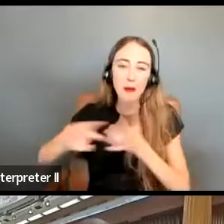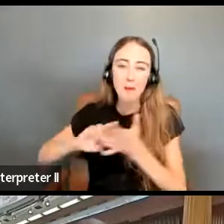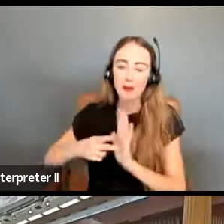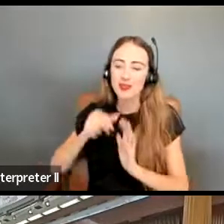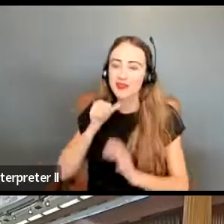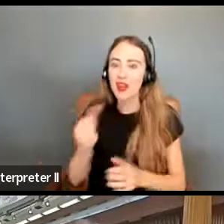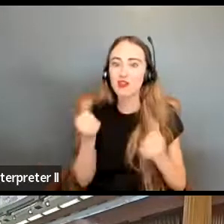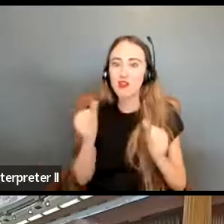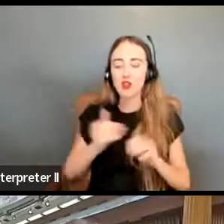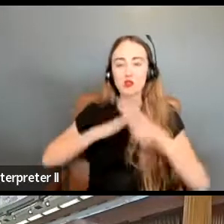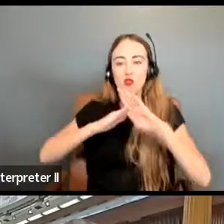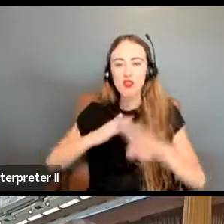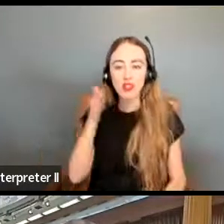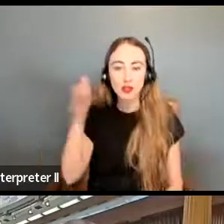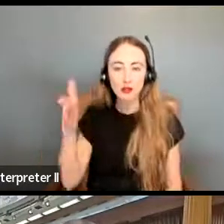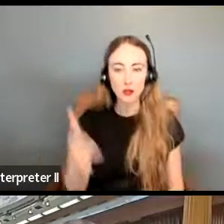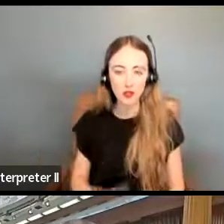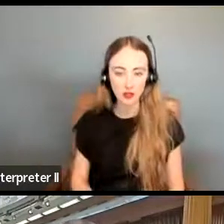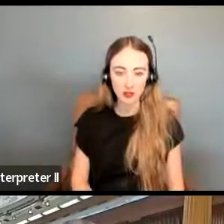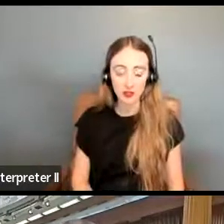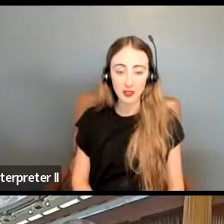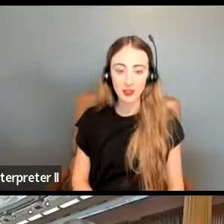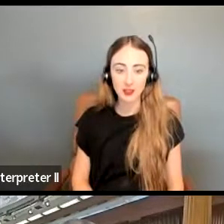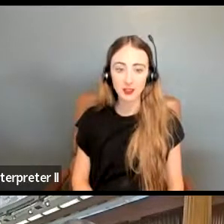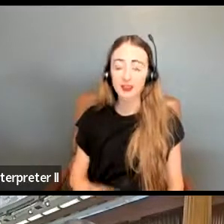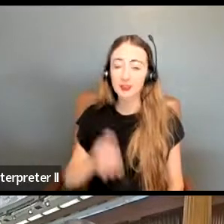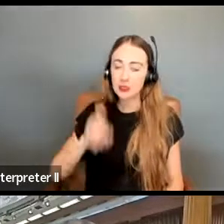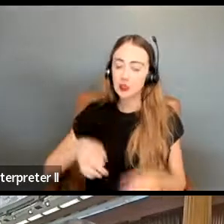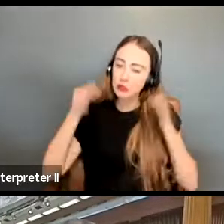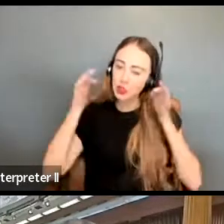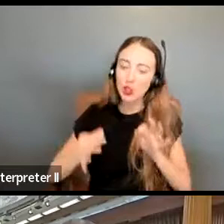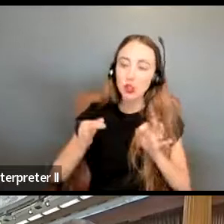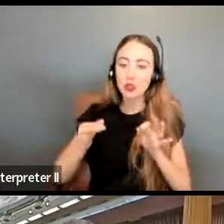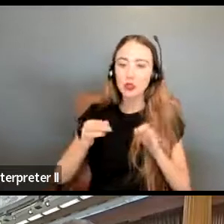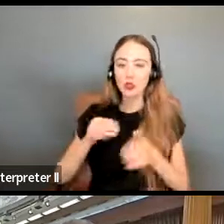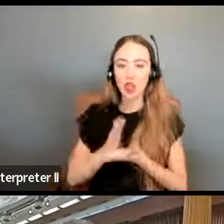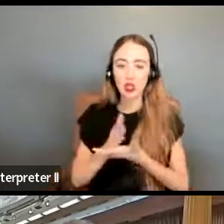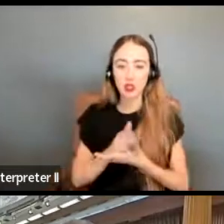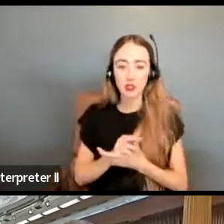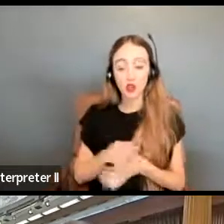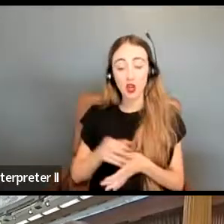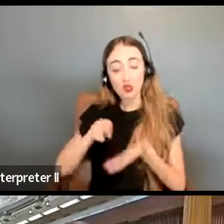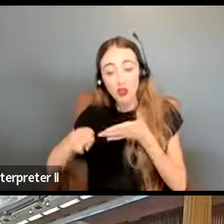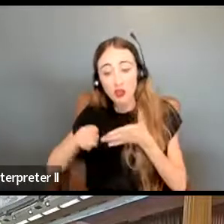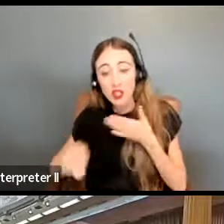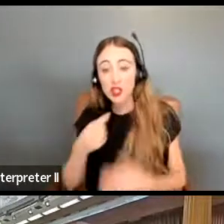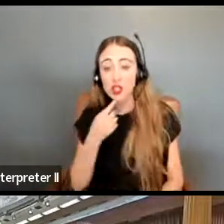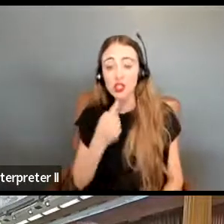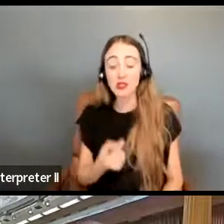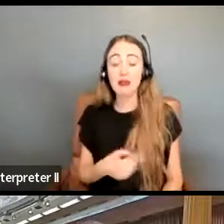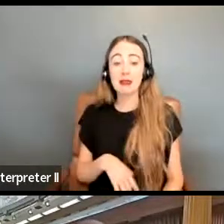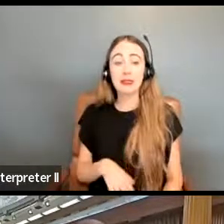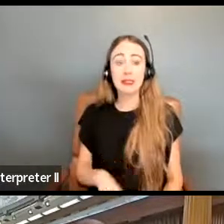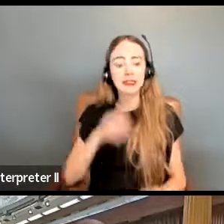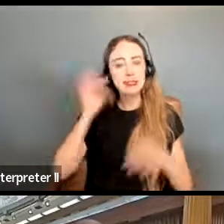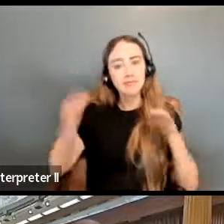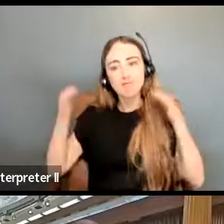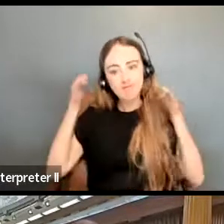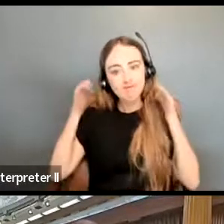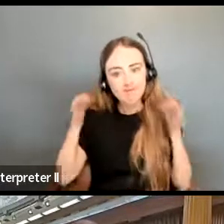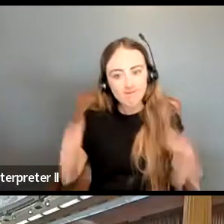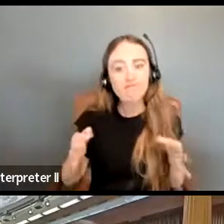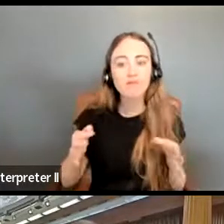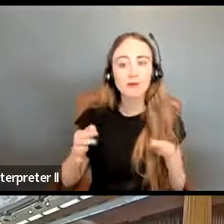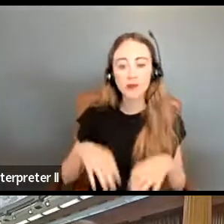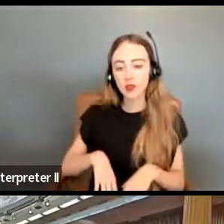deterrence. Swift and certain justice. The research shows the certainty of arrest and certainty